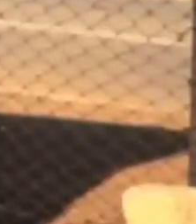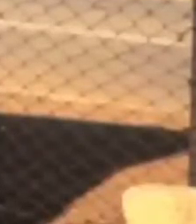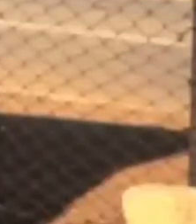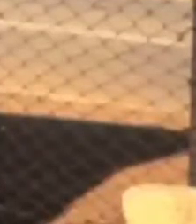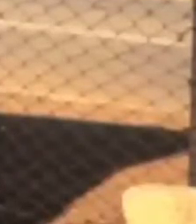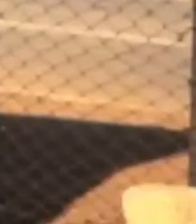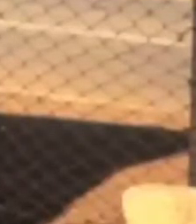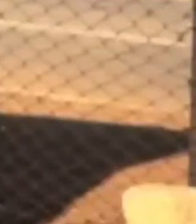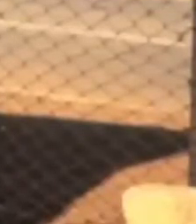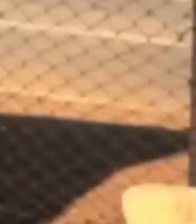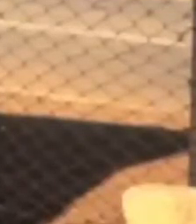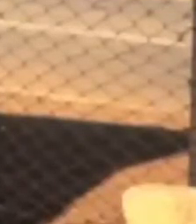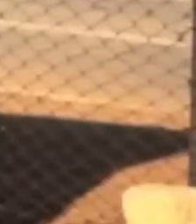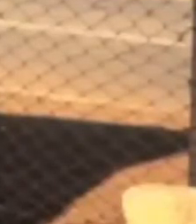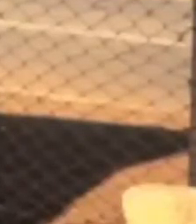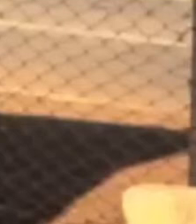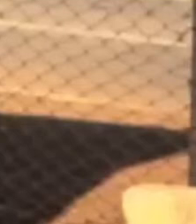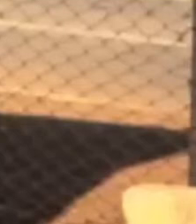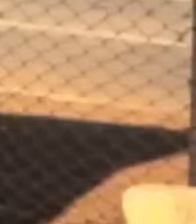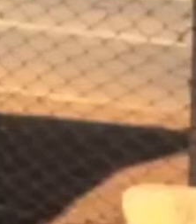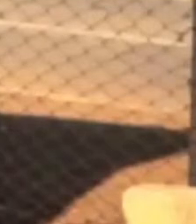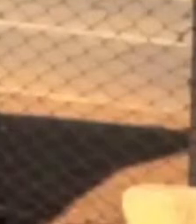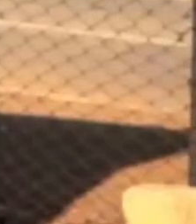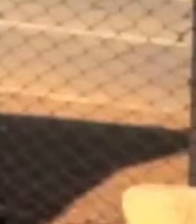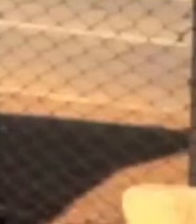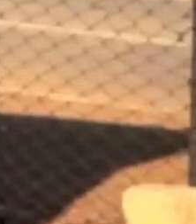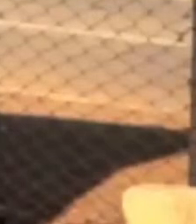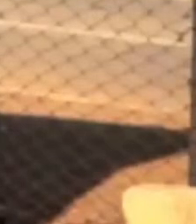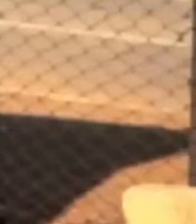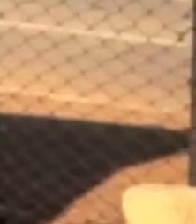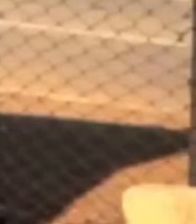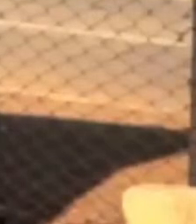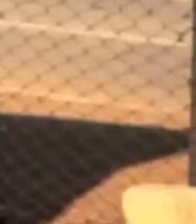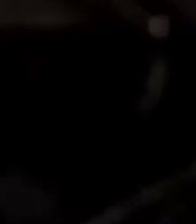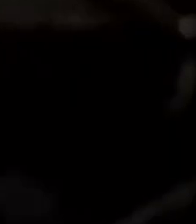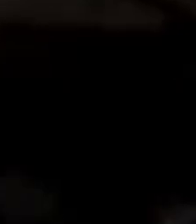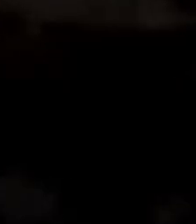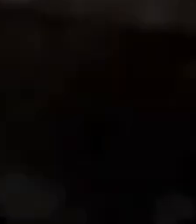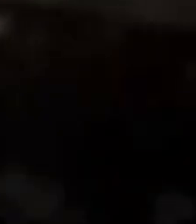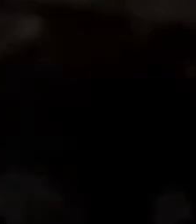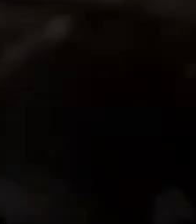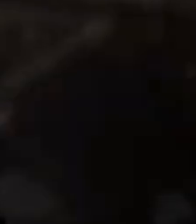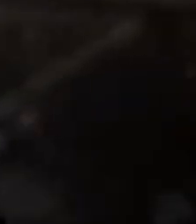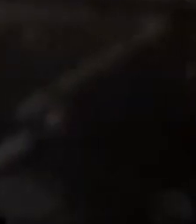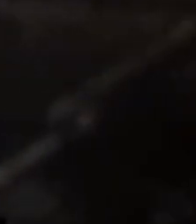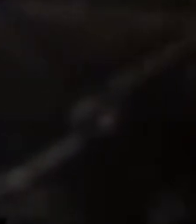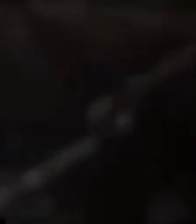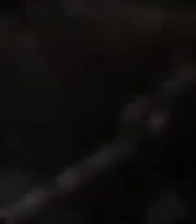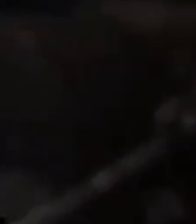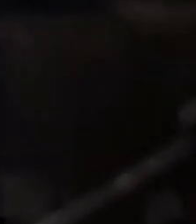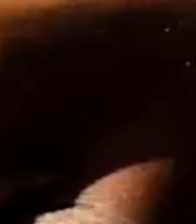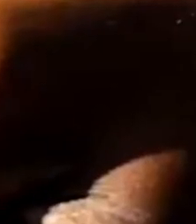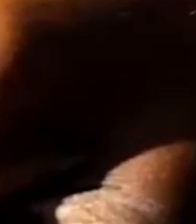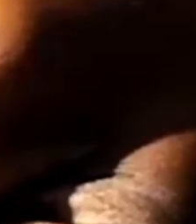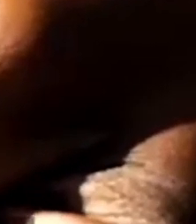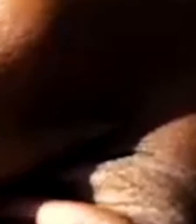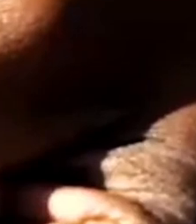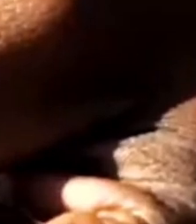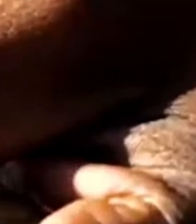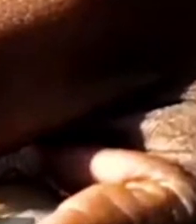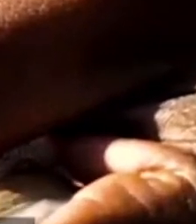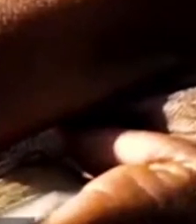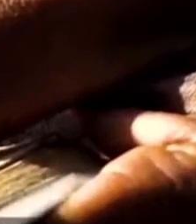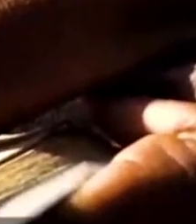by politicians or parliamentarians or whoever ukuthi thina sicabanga ukuthi mhlambe bakumele basilide. It's important ukuthi